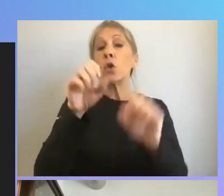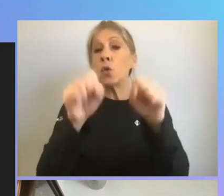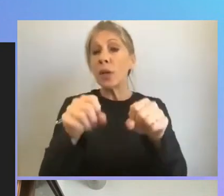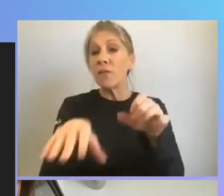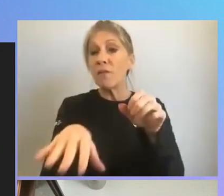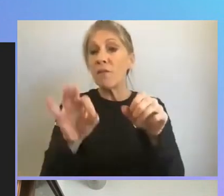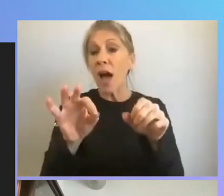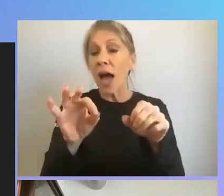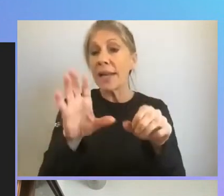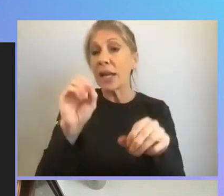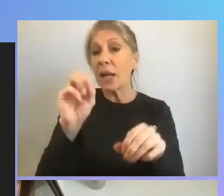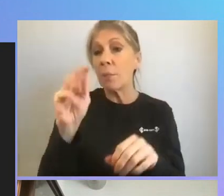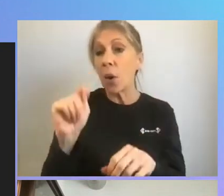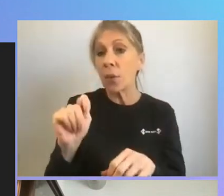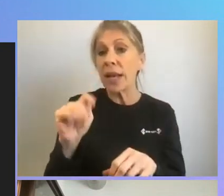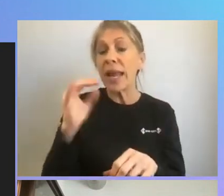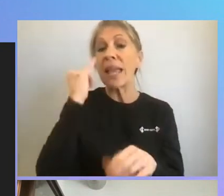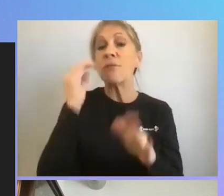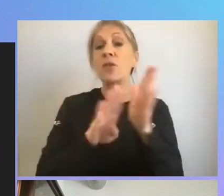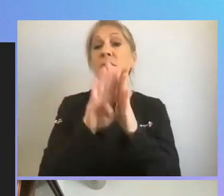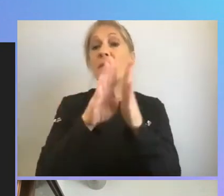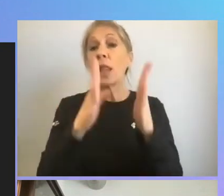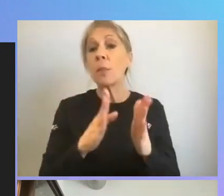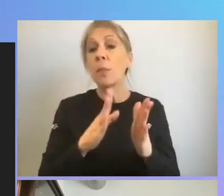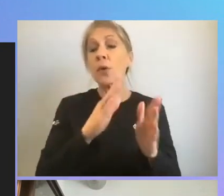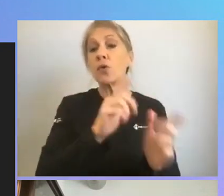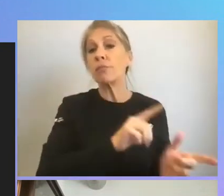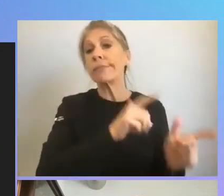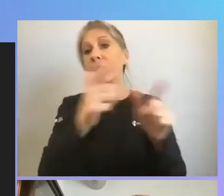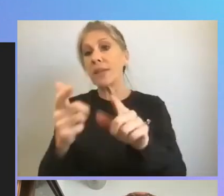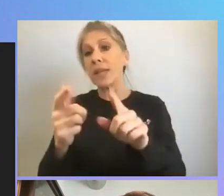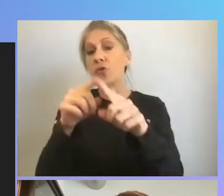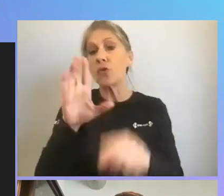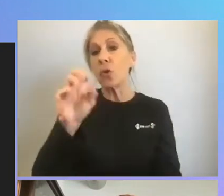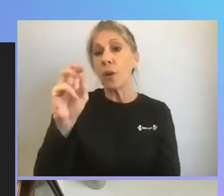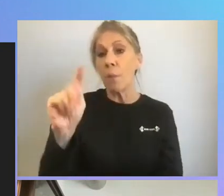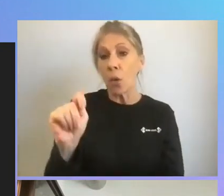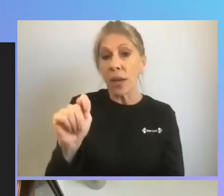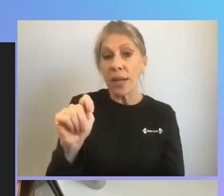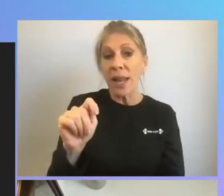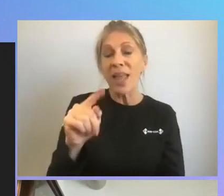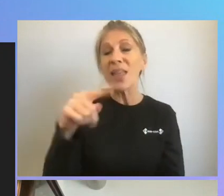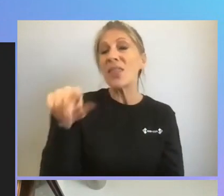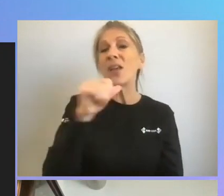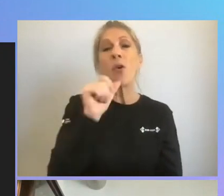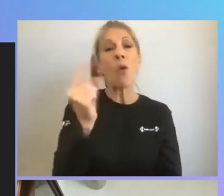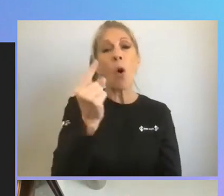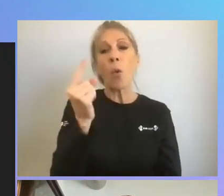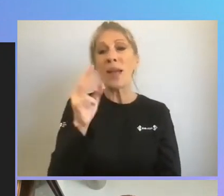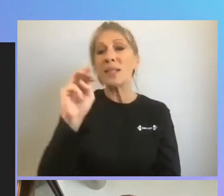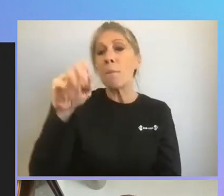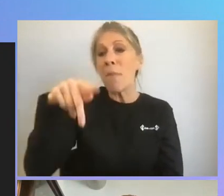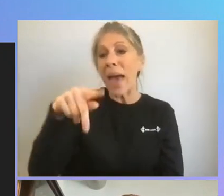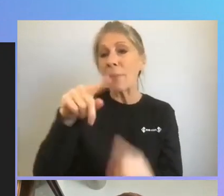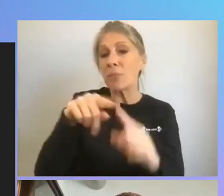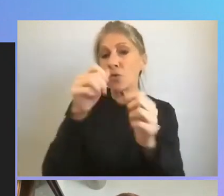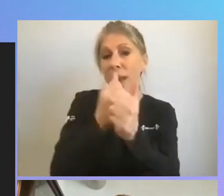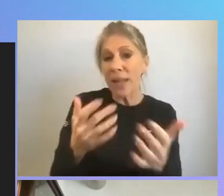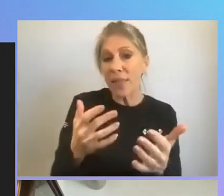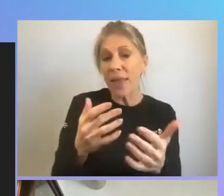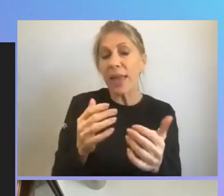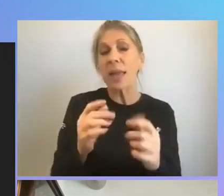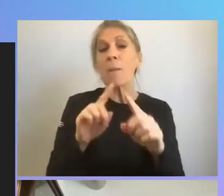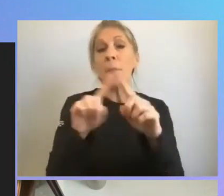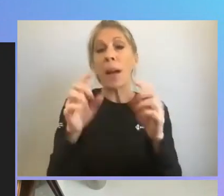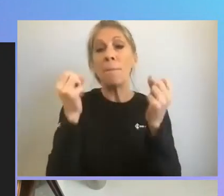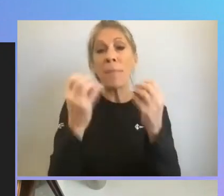you're a developer, you're essentially passing an argument to your component. They don't always directly map to anything that gets rendered, but a lot of